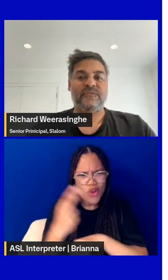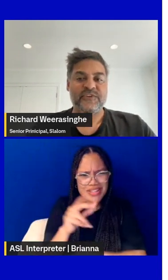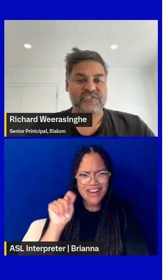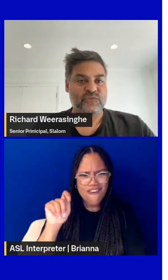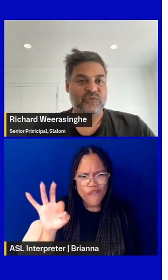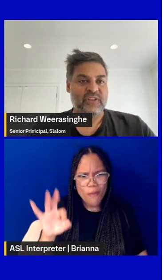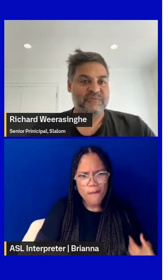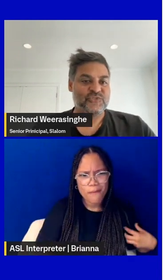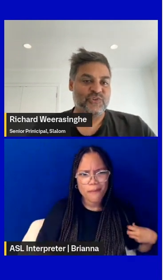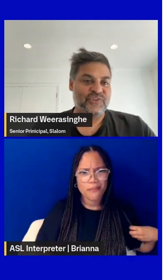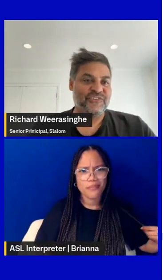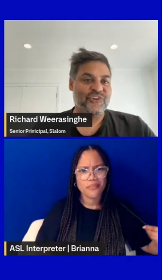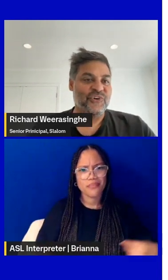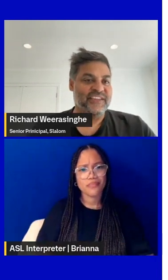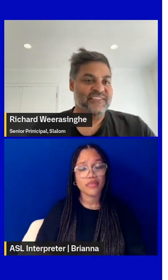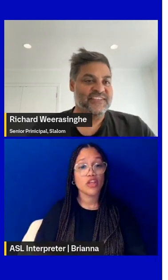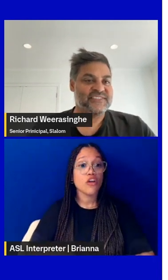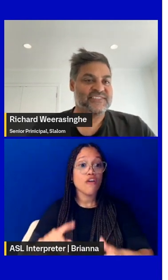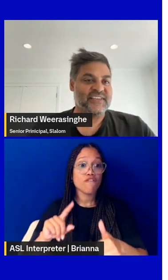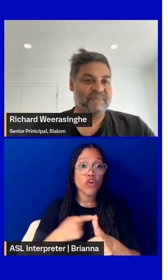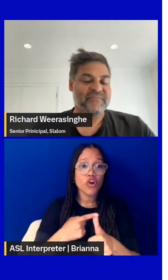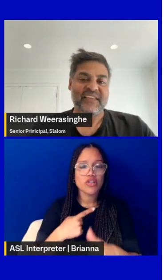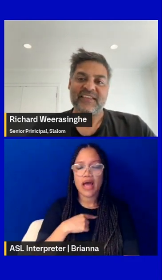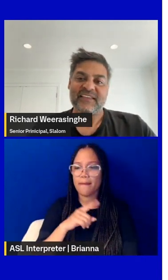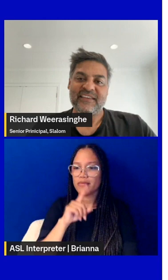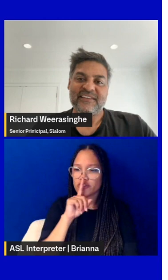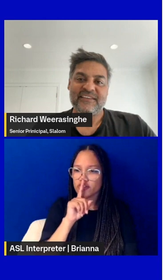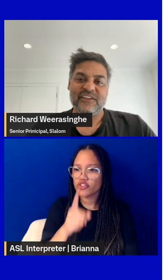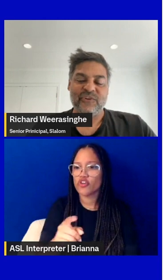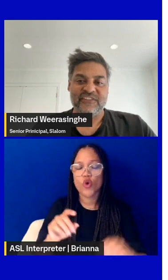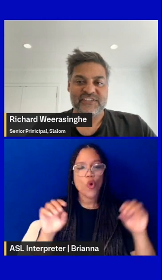So first of all, I'm sure no one in this session